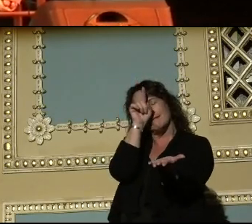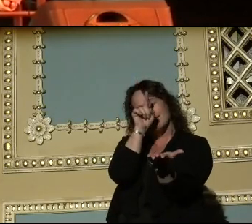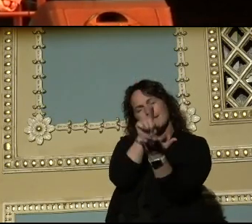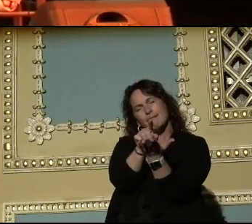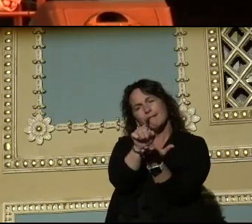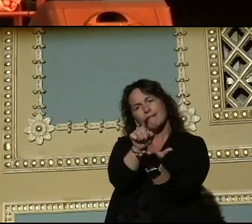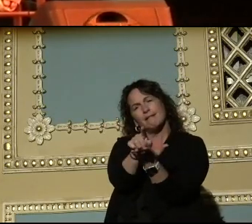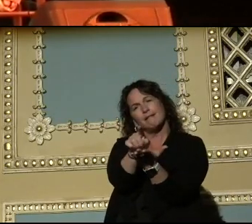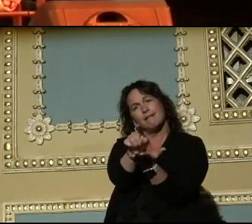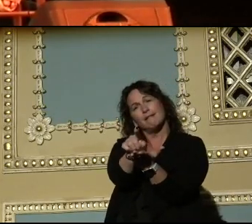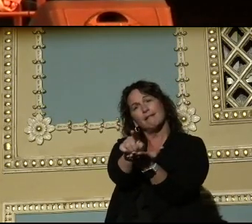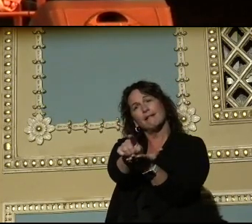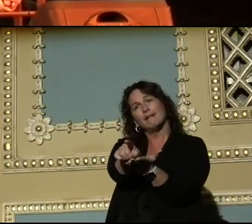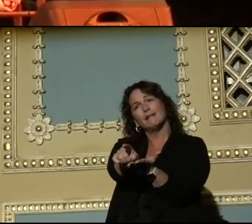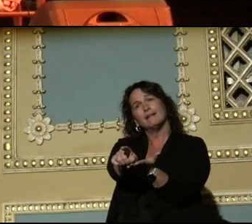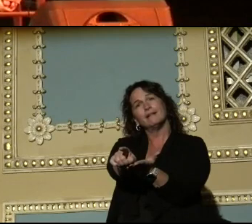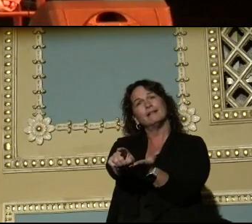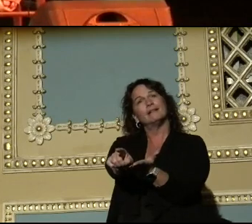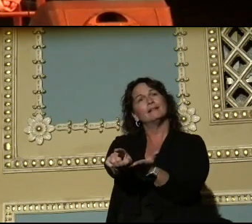loved?